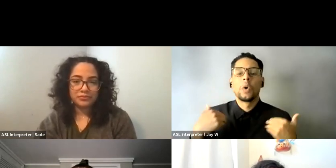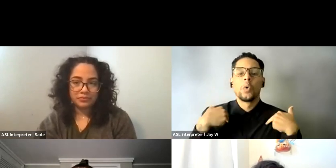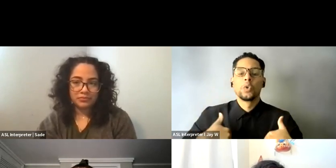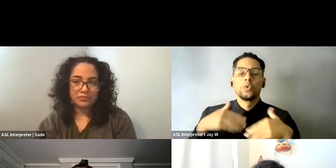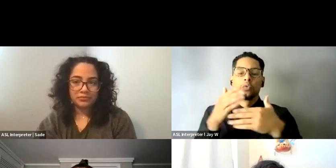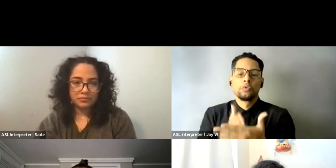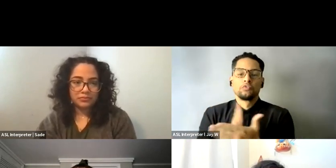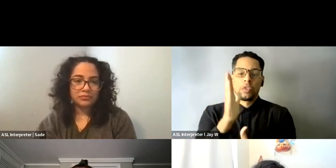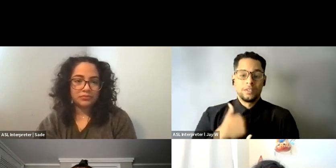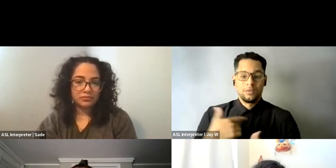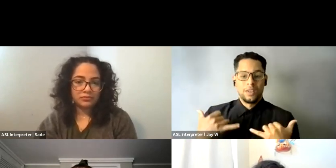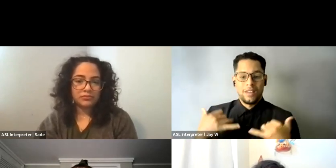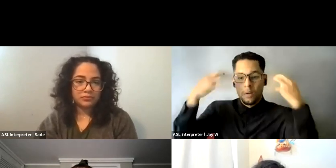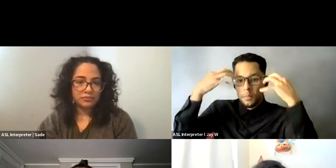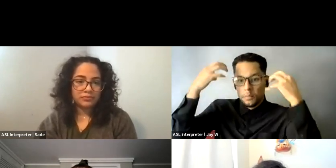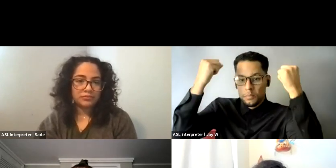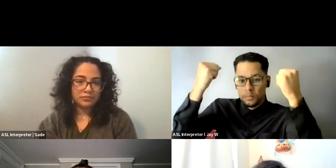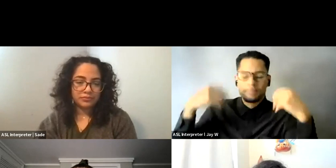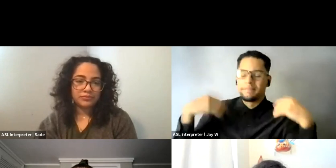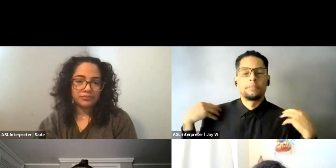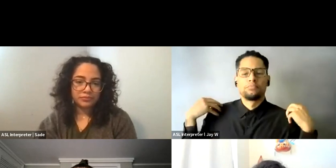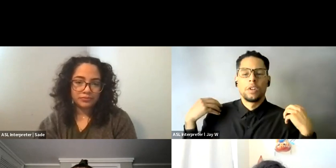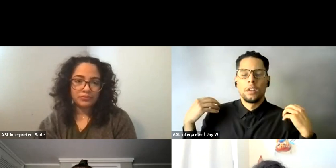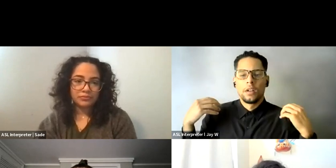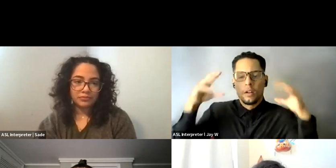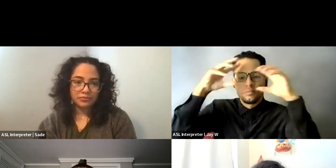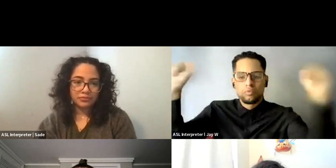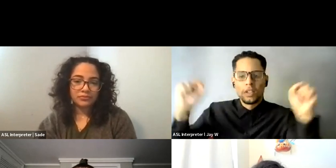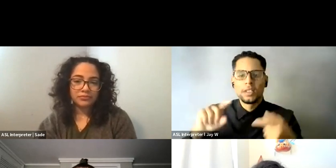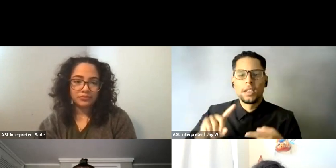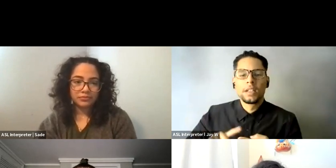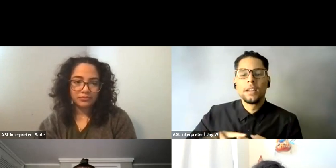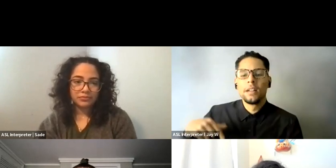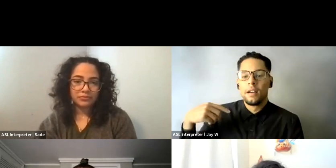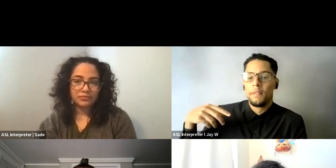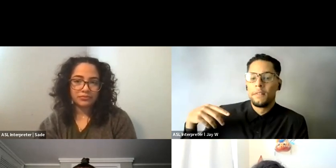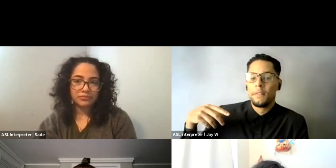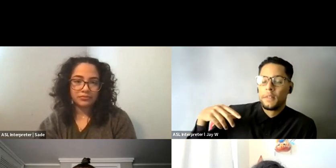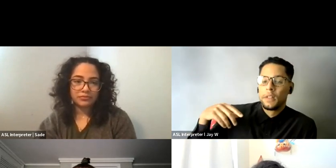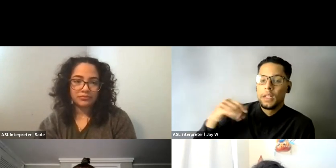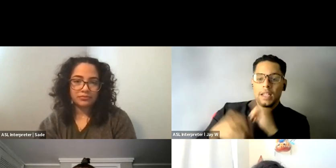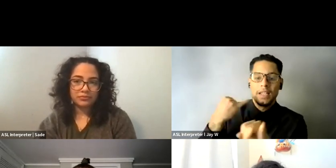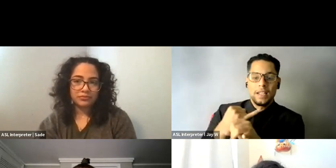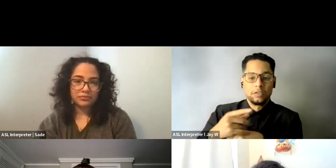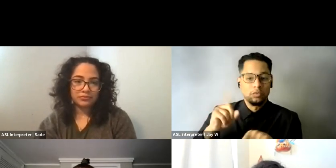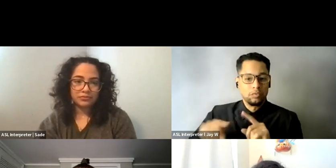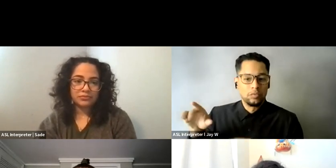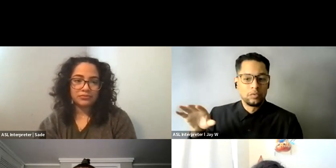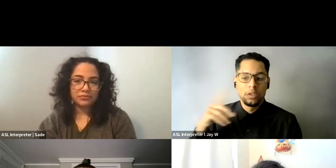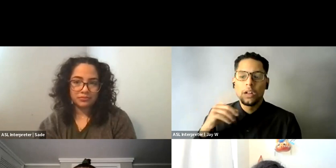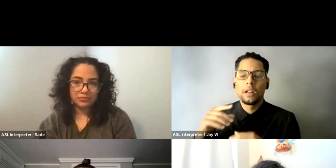of Mind Freedom International, a nonprofit organization, United 100 sponsor and